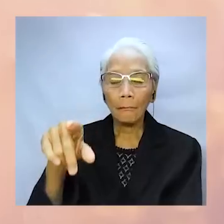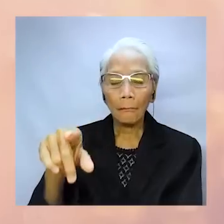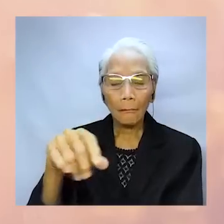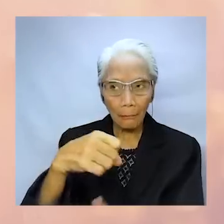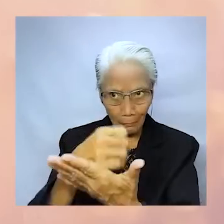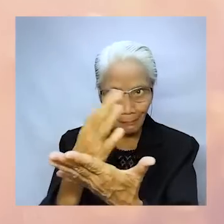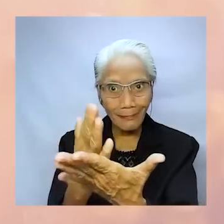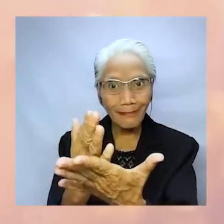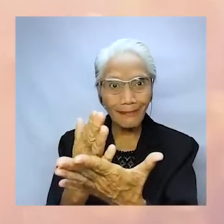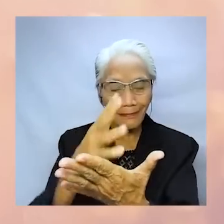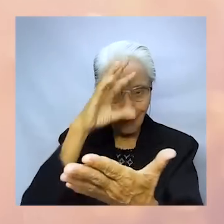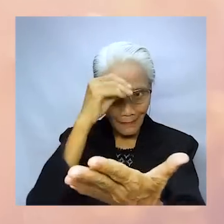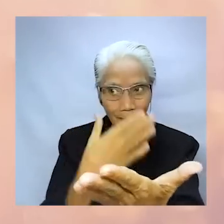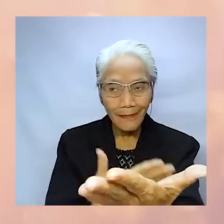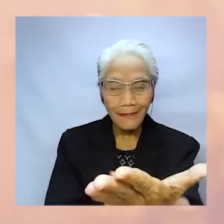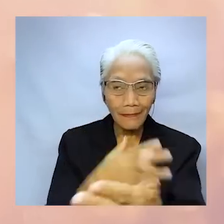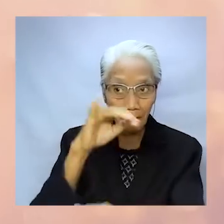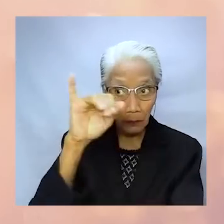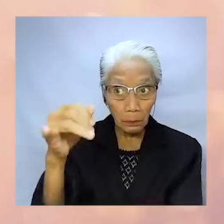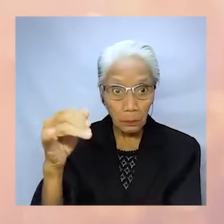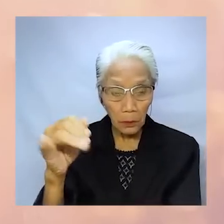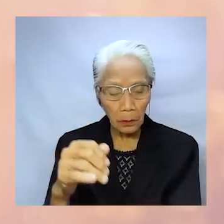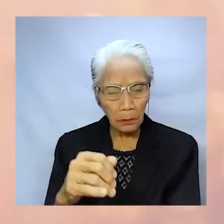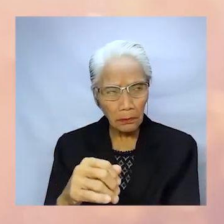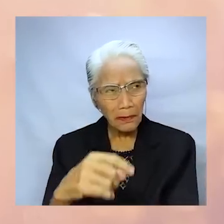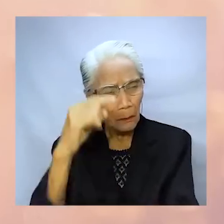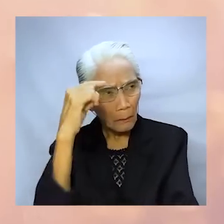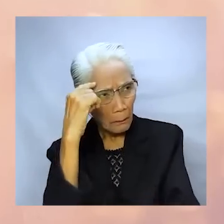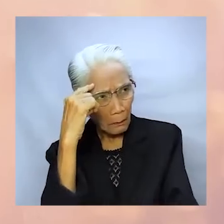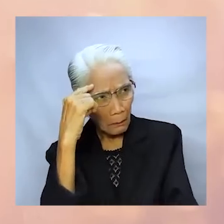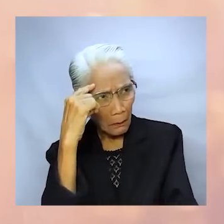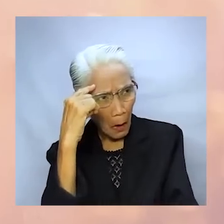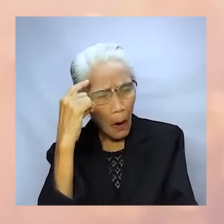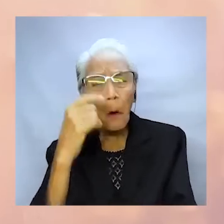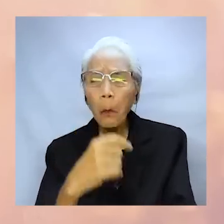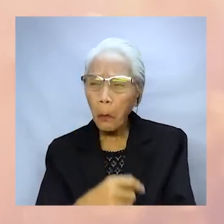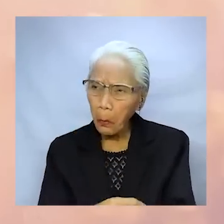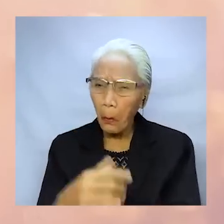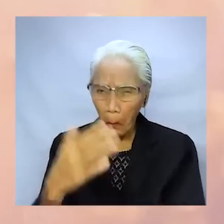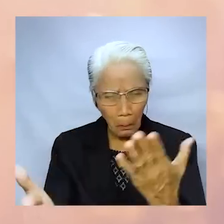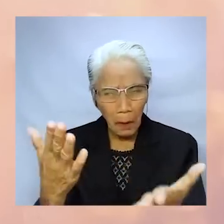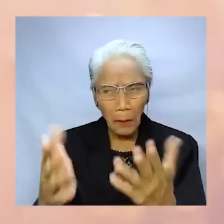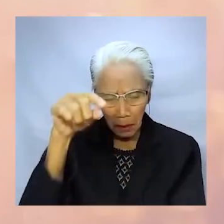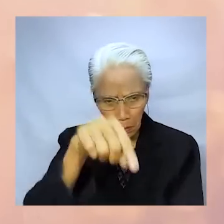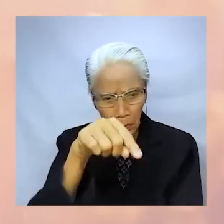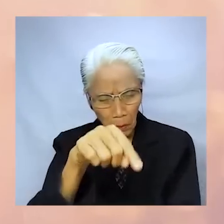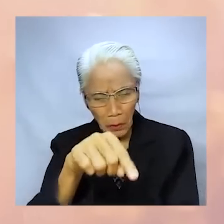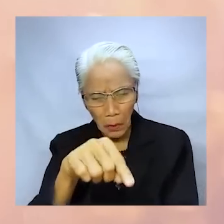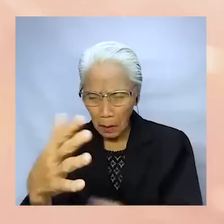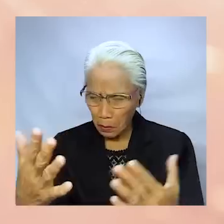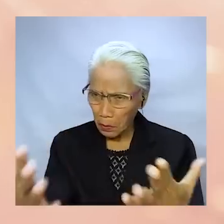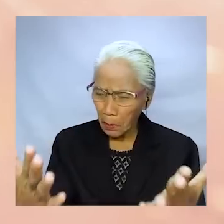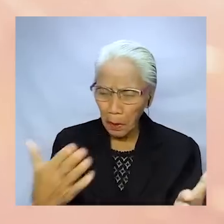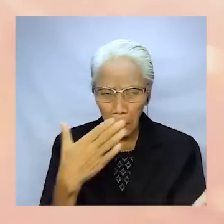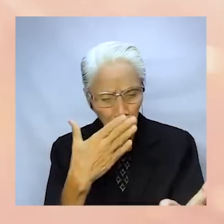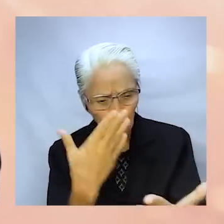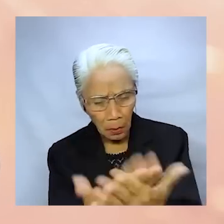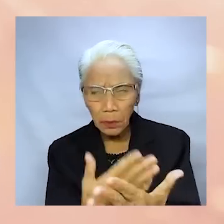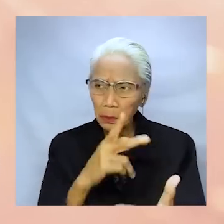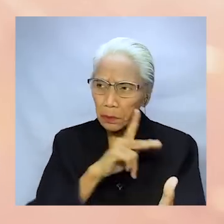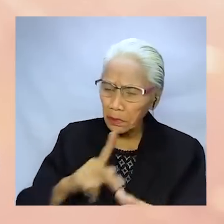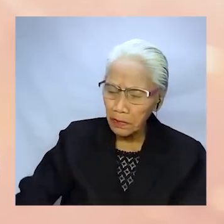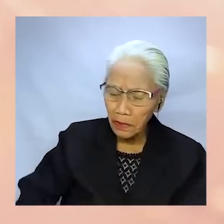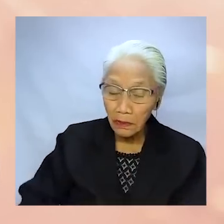He concluded, this must be the one. Or this must be the chosen one. Or this one will make a good king. But